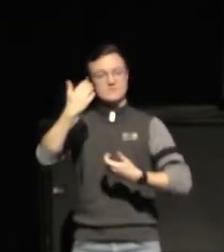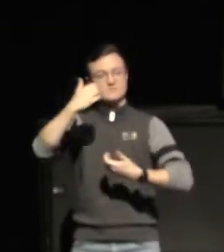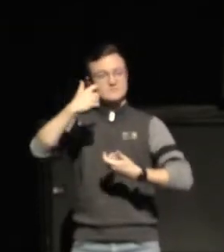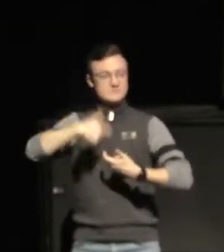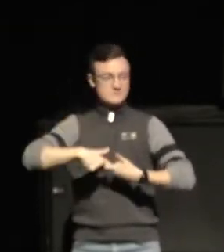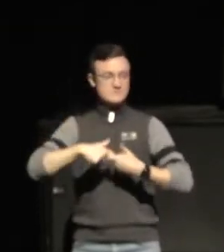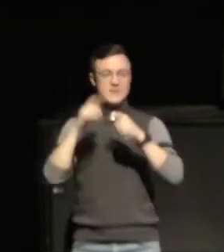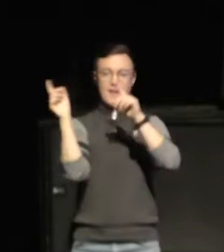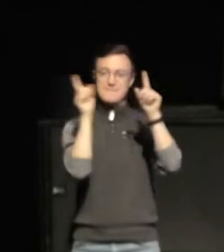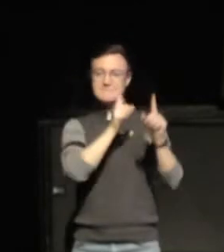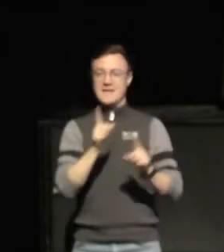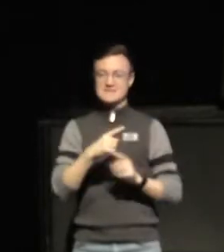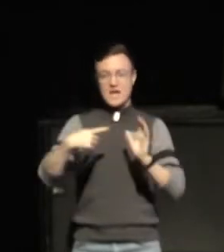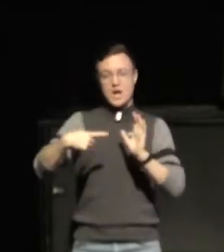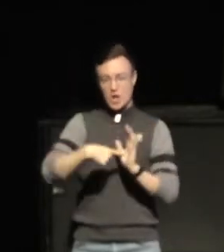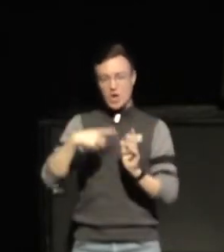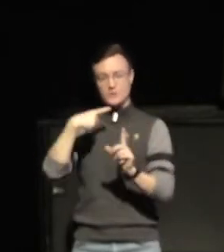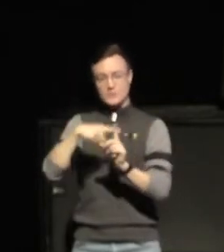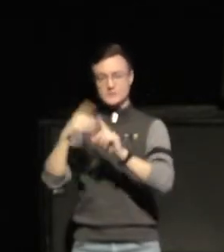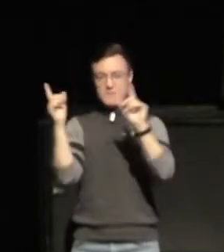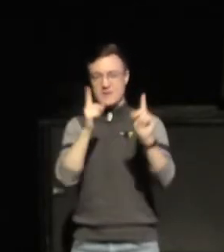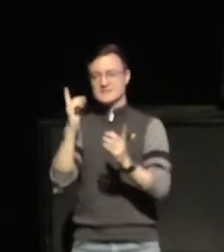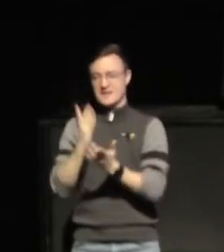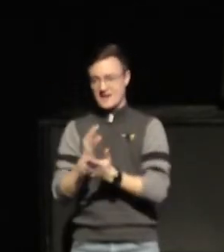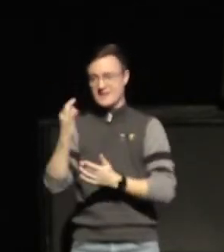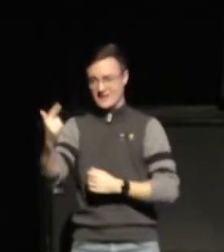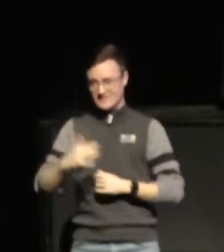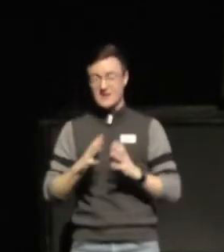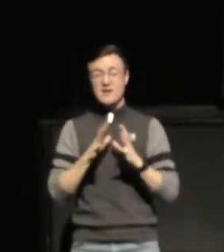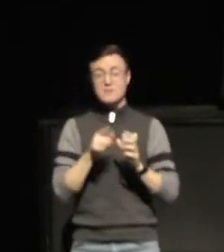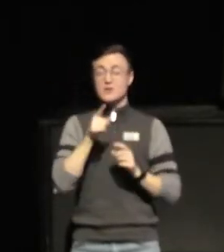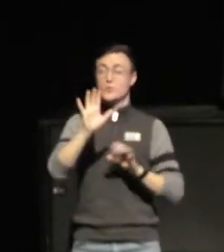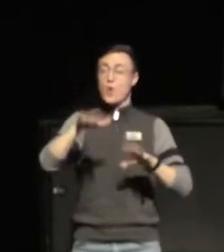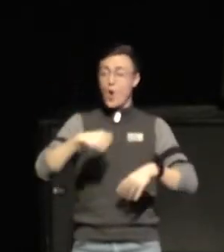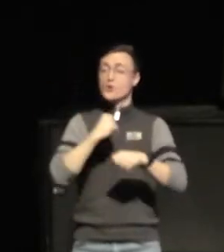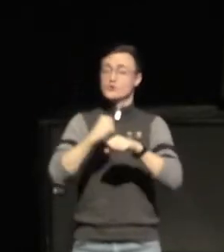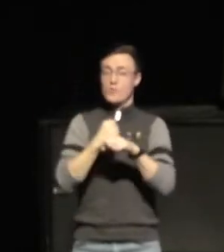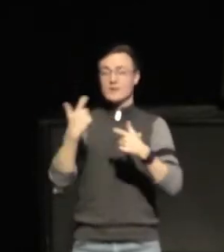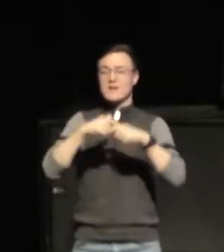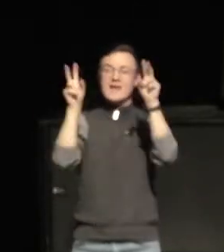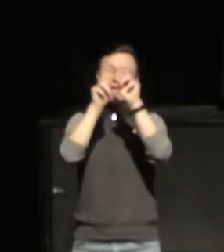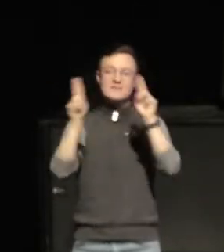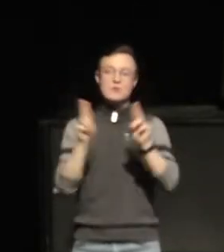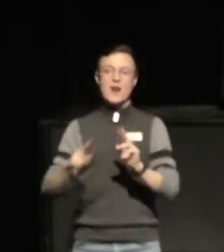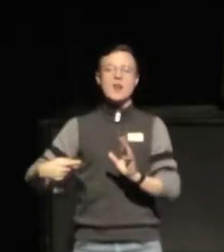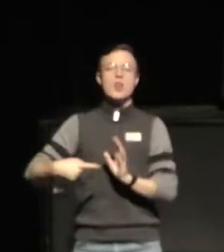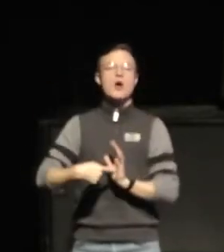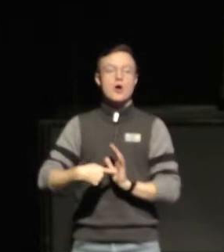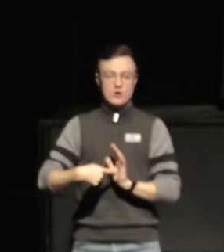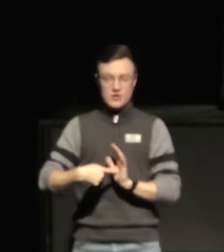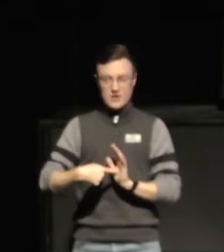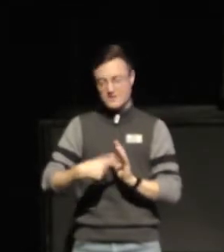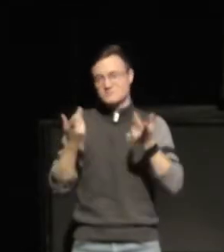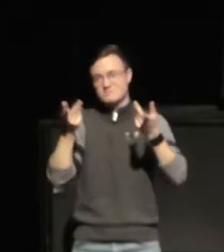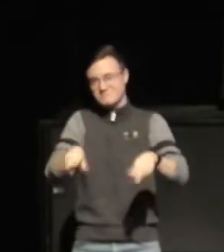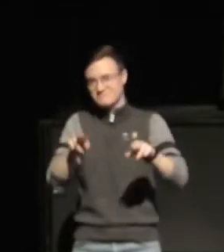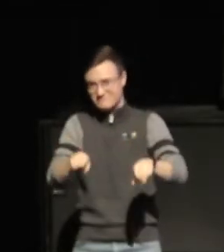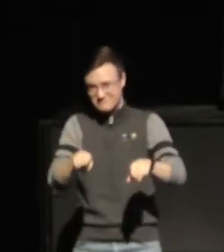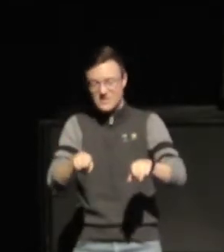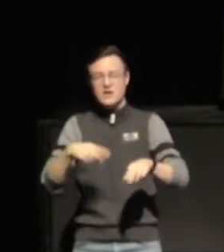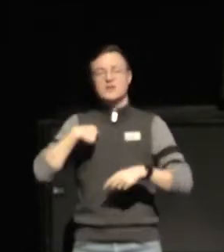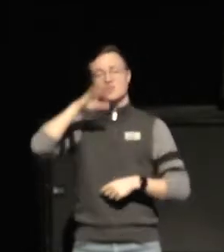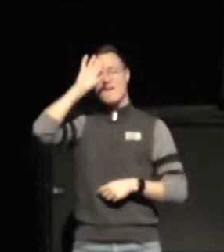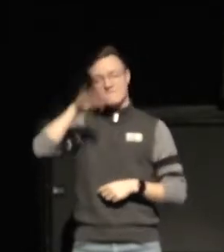That's the full title. But your background is on international law, and I know that you also focused a lot in your research